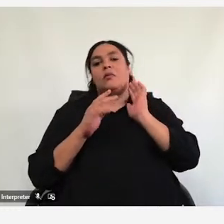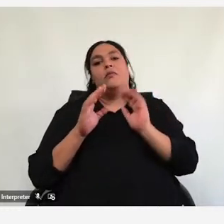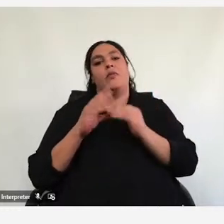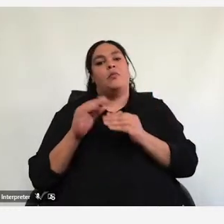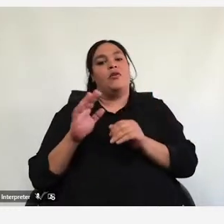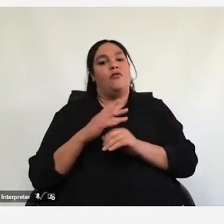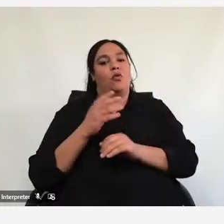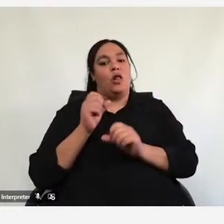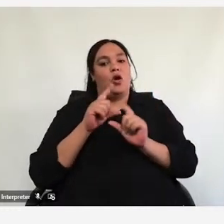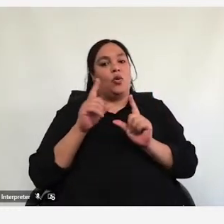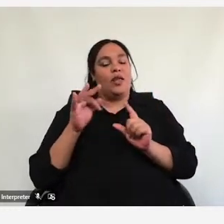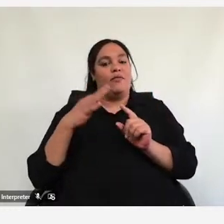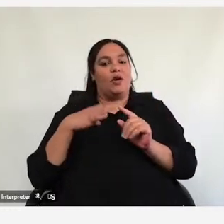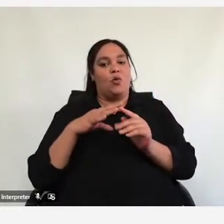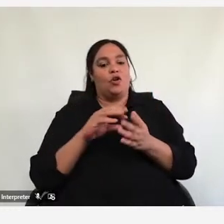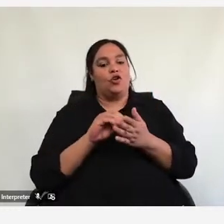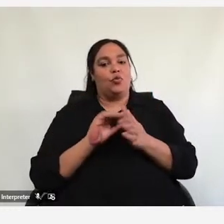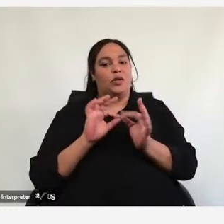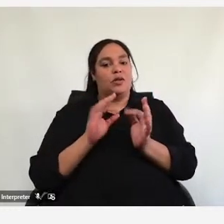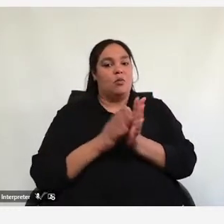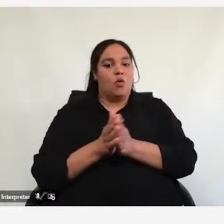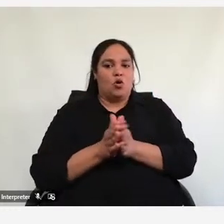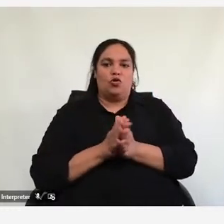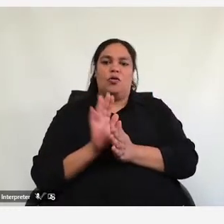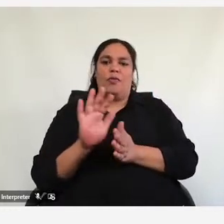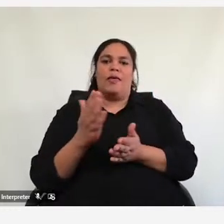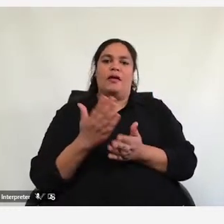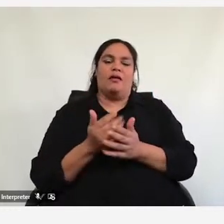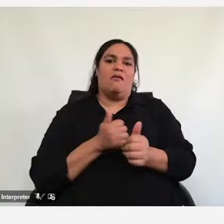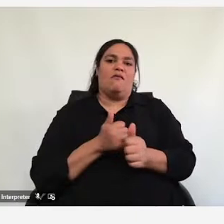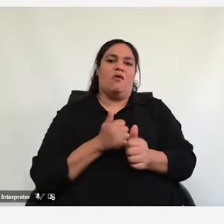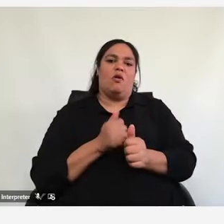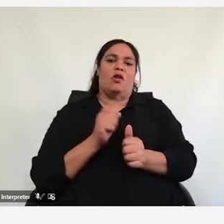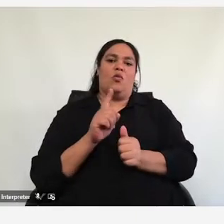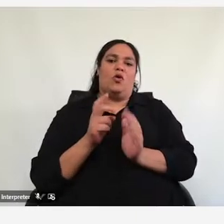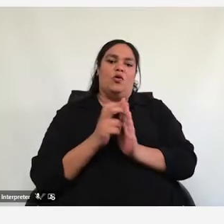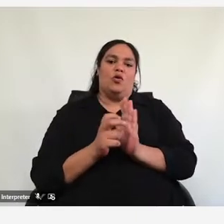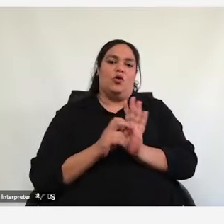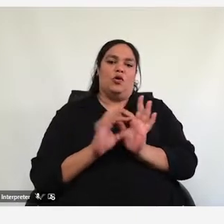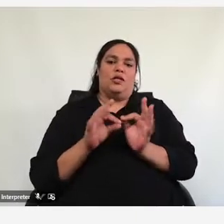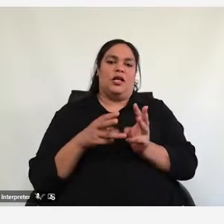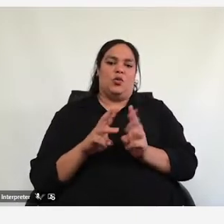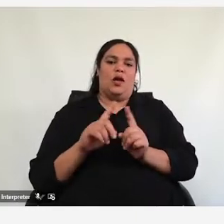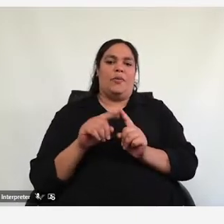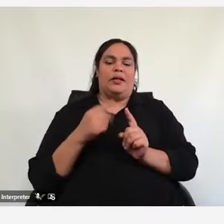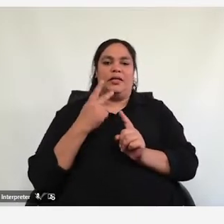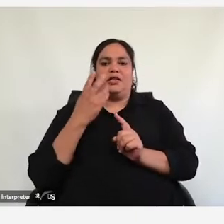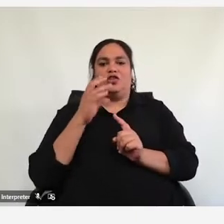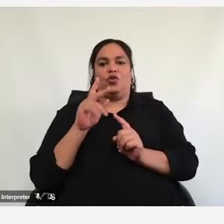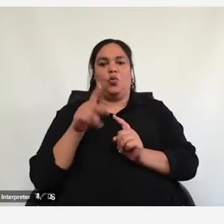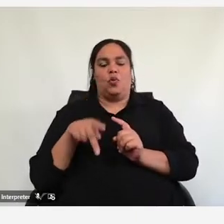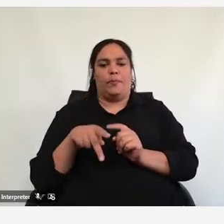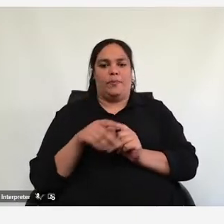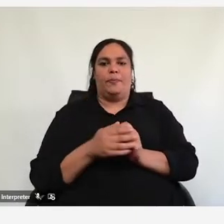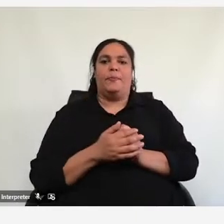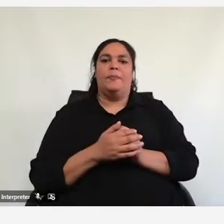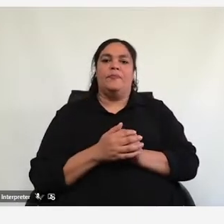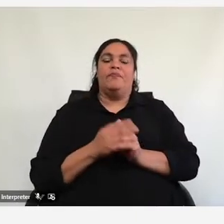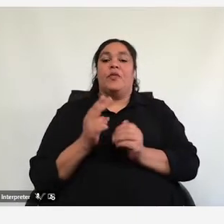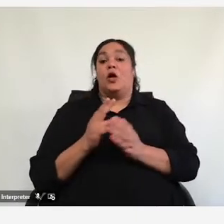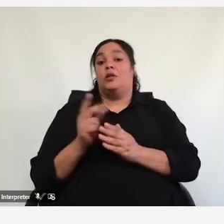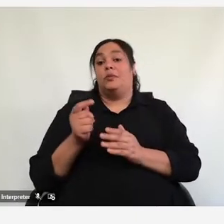should they wish to bring a substantive motion, they are able to follow the rules in that regard. But I see the Chief Whip. Well,